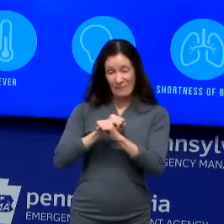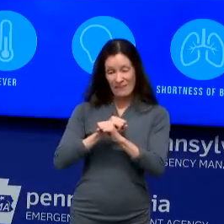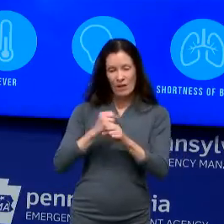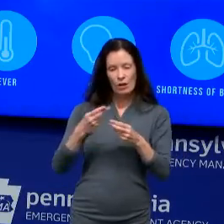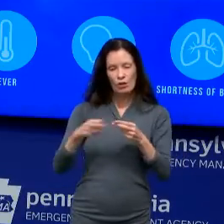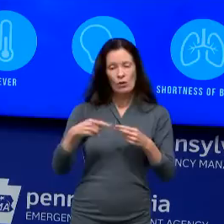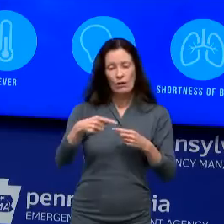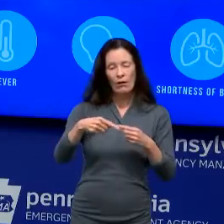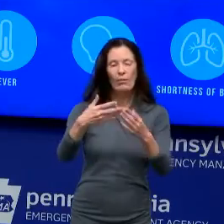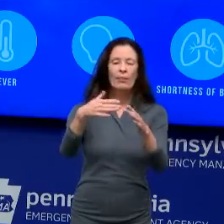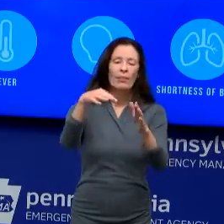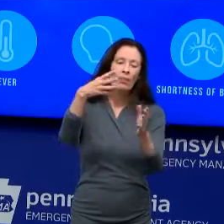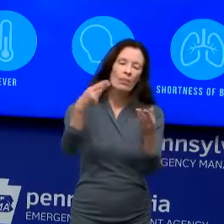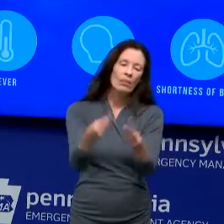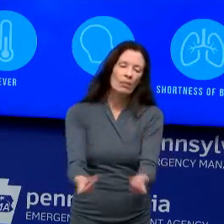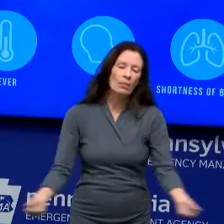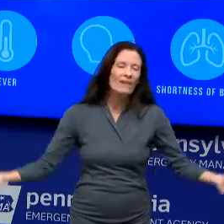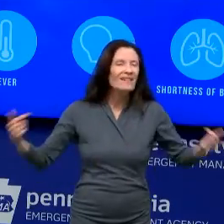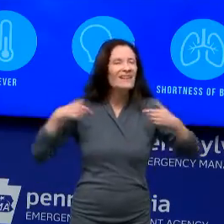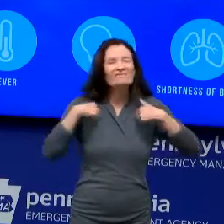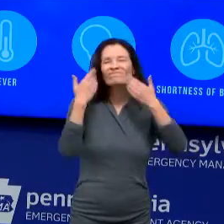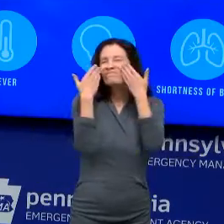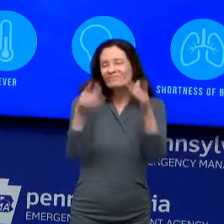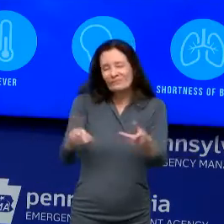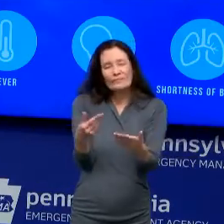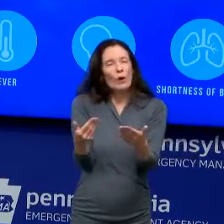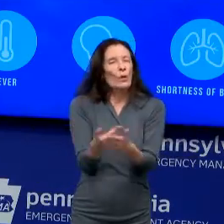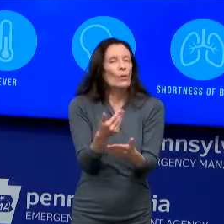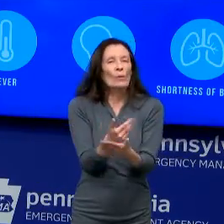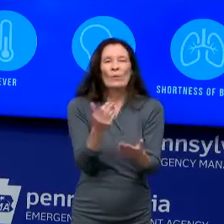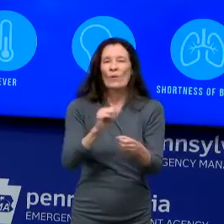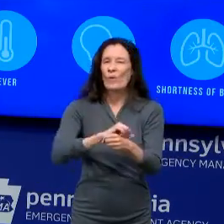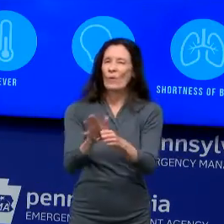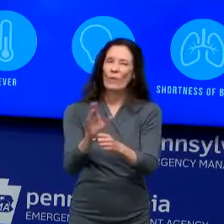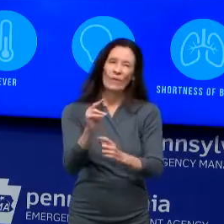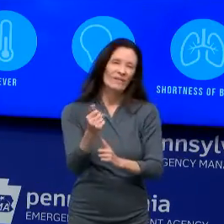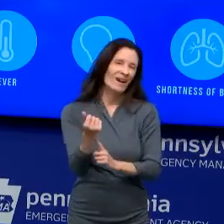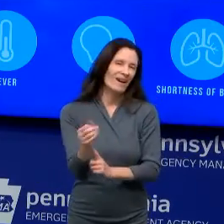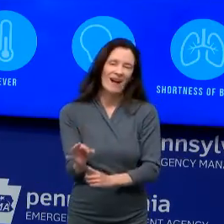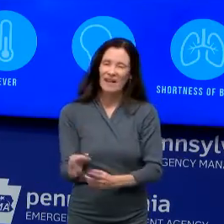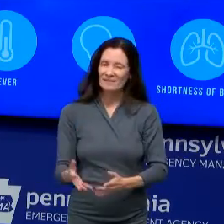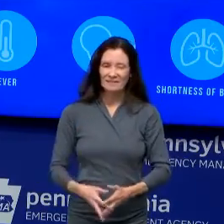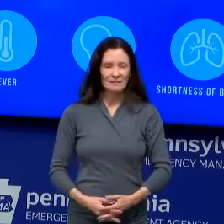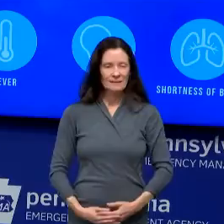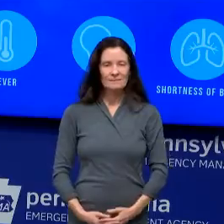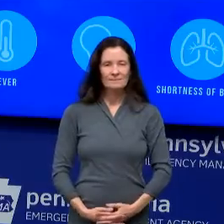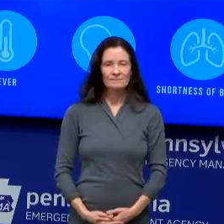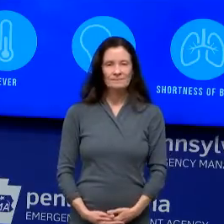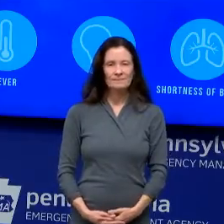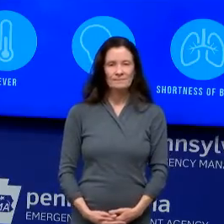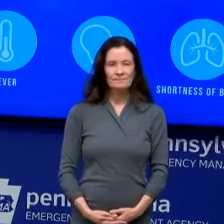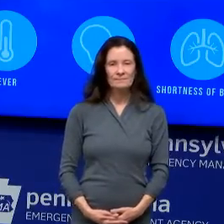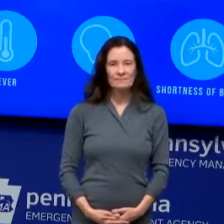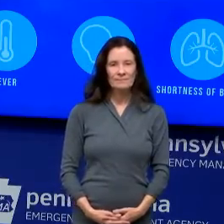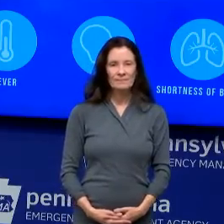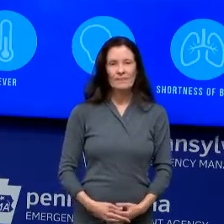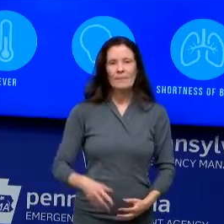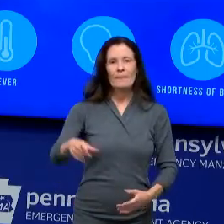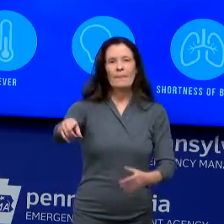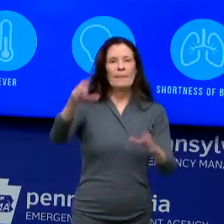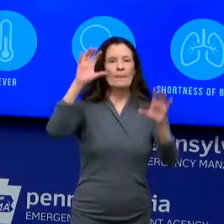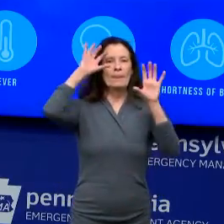Also from KYW, the president has put the responsibility of testing on the states. Is that a responsibility that